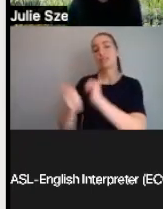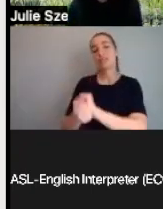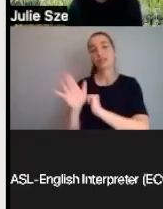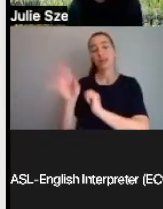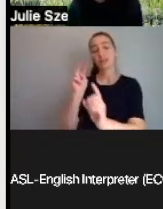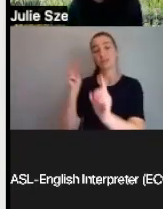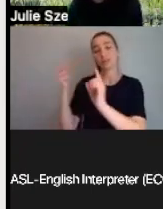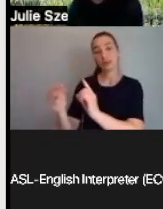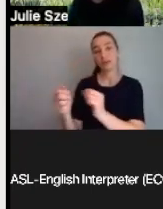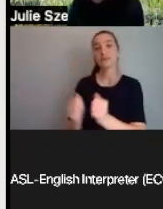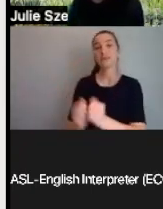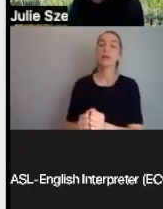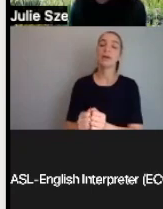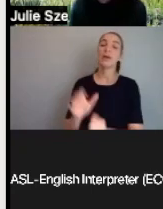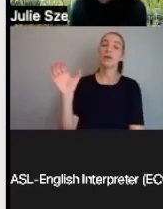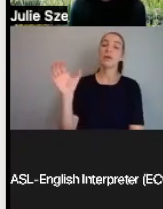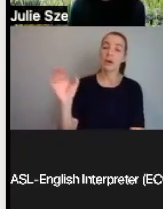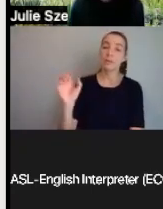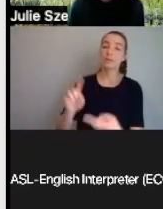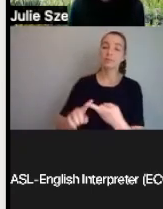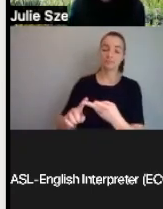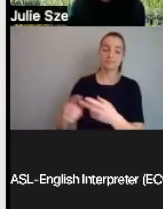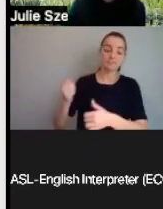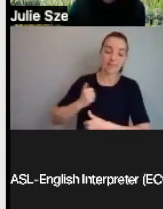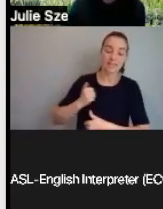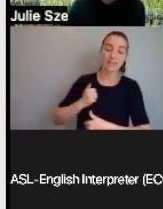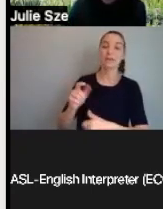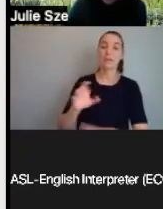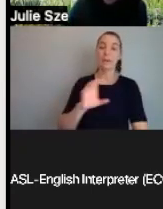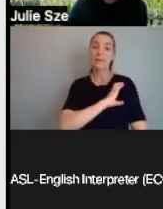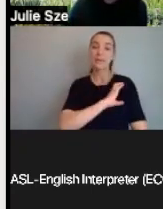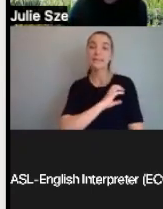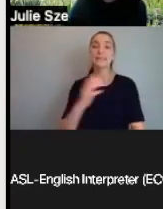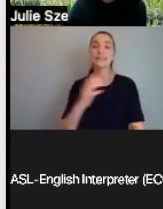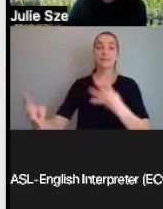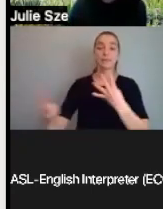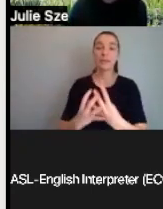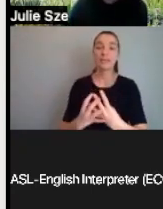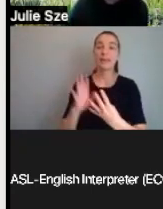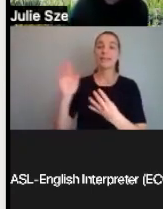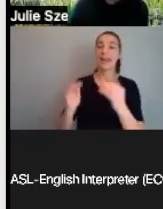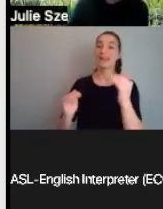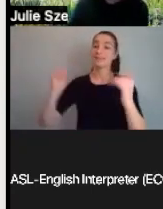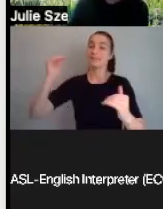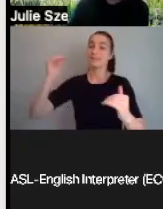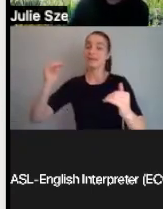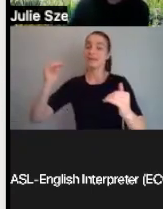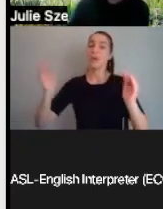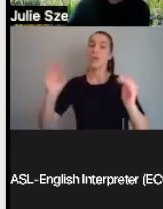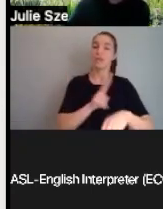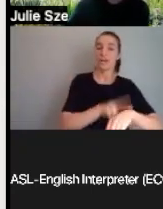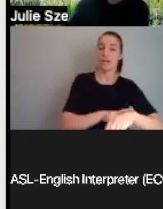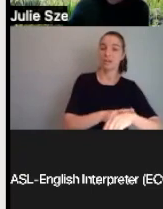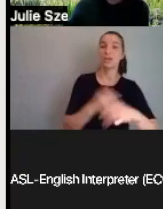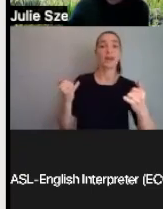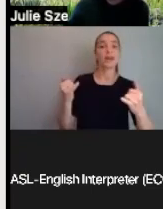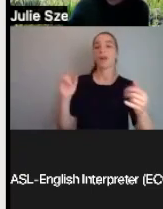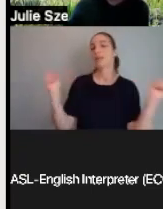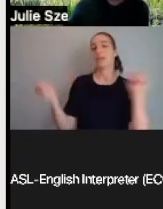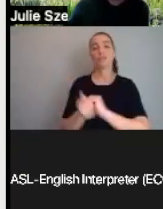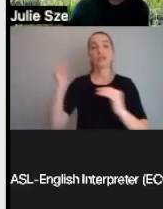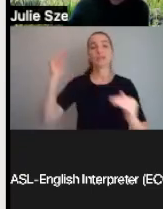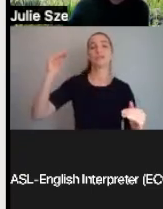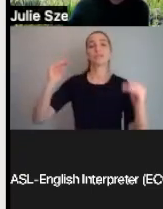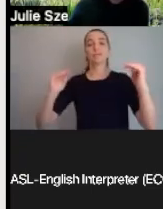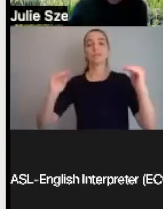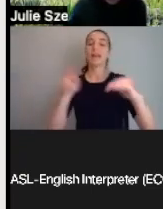military, policing, prisons, and human hierarchy over nature. To do so brings us as, um, into an emancipatory future